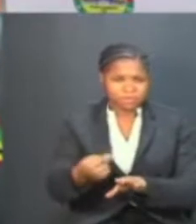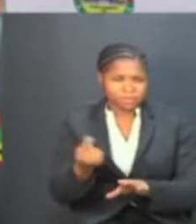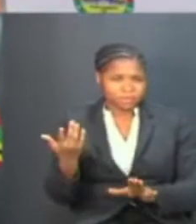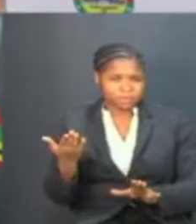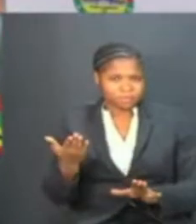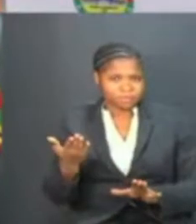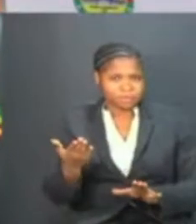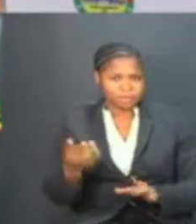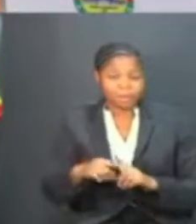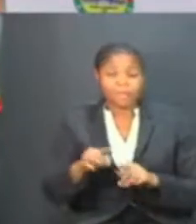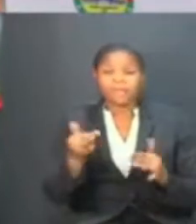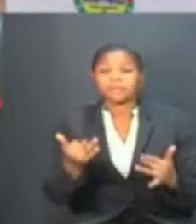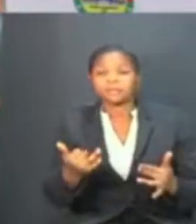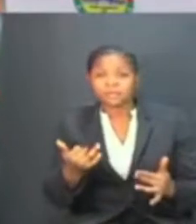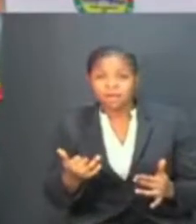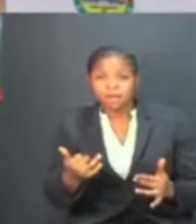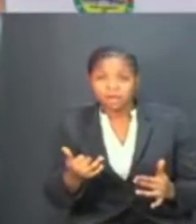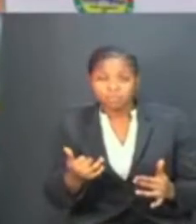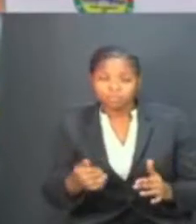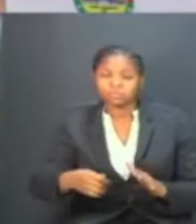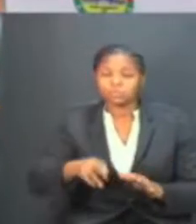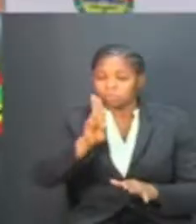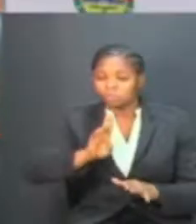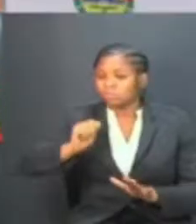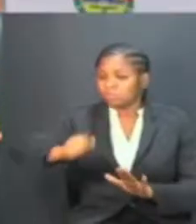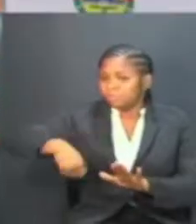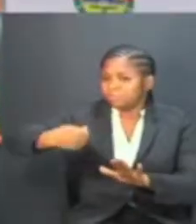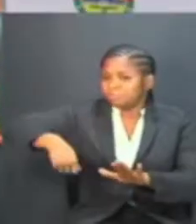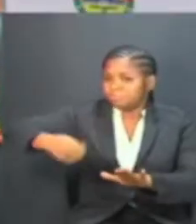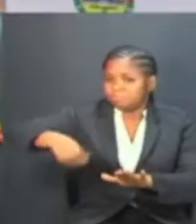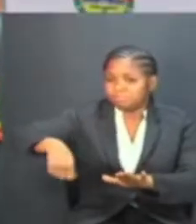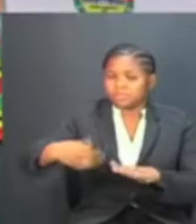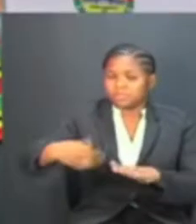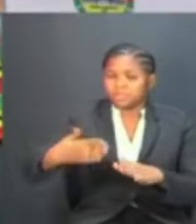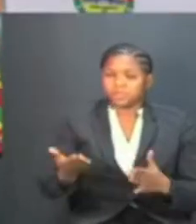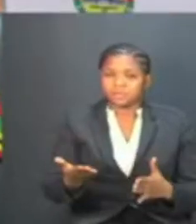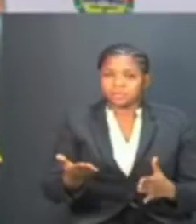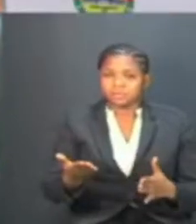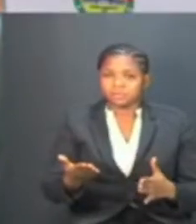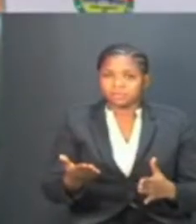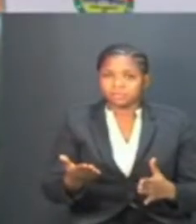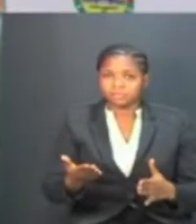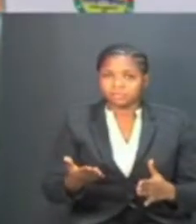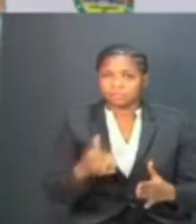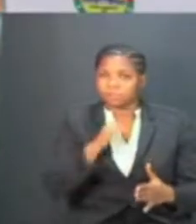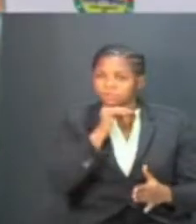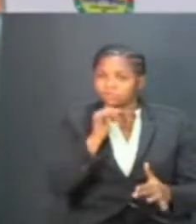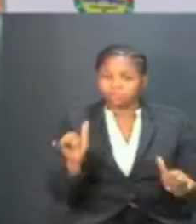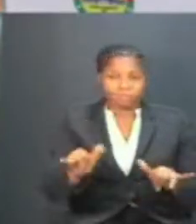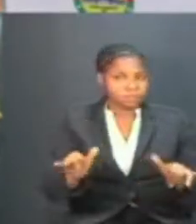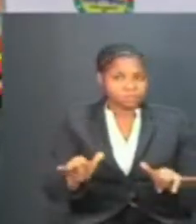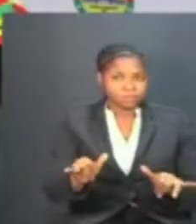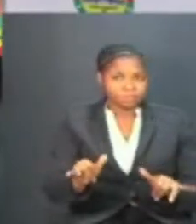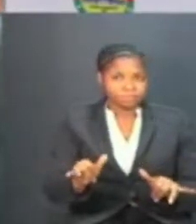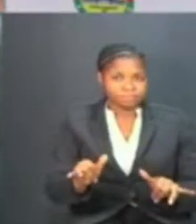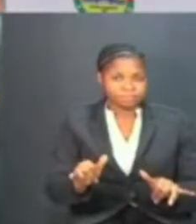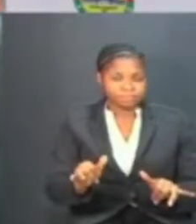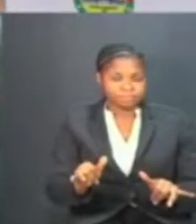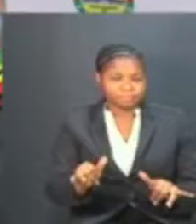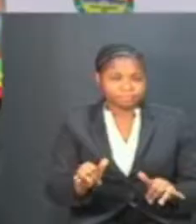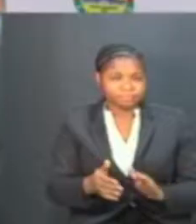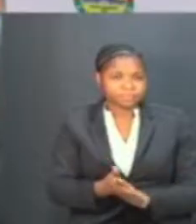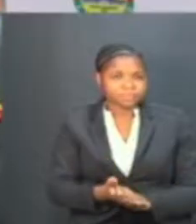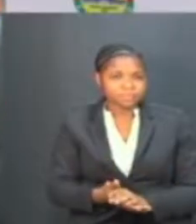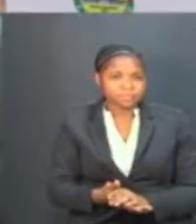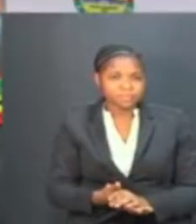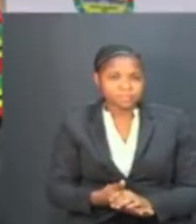nice as the one that is hand sewn. Now, some people these days also sew it with